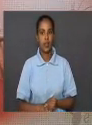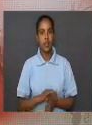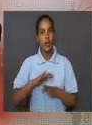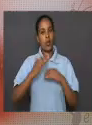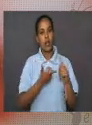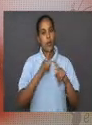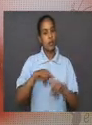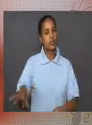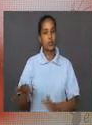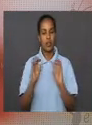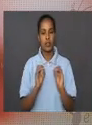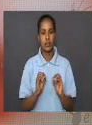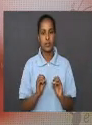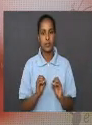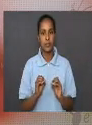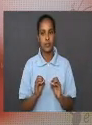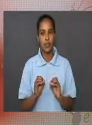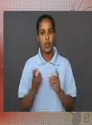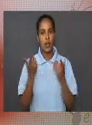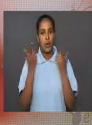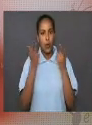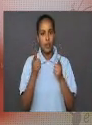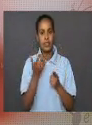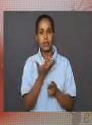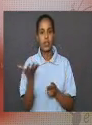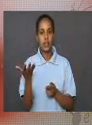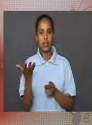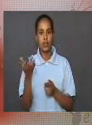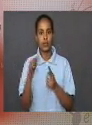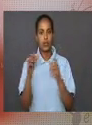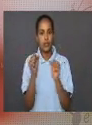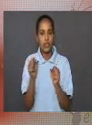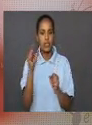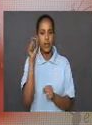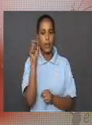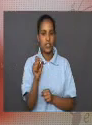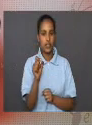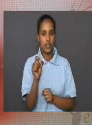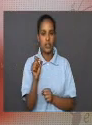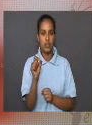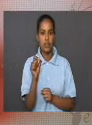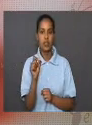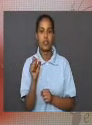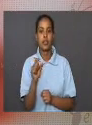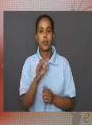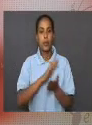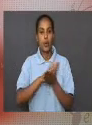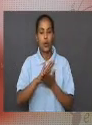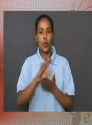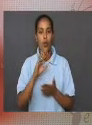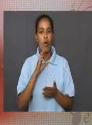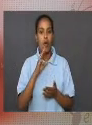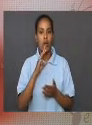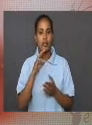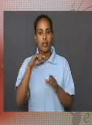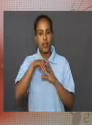Welcome back, students. When subjected to freezing temperatures, the pure water in